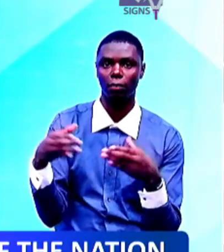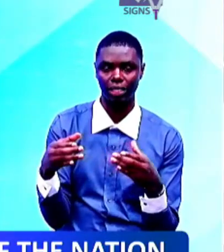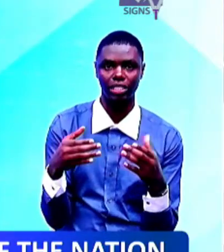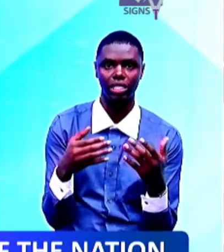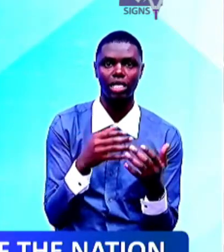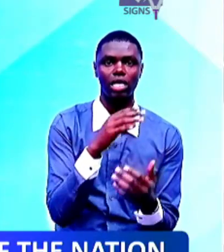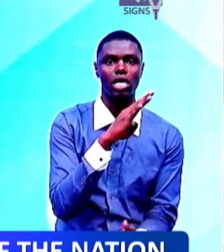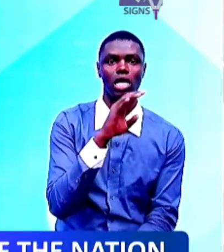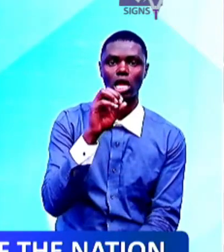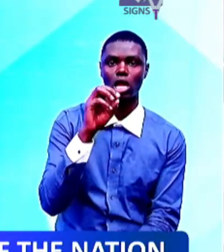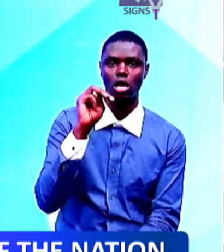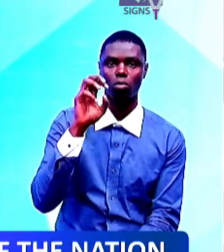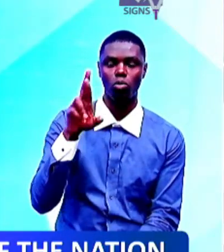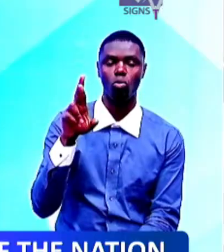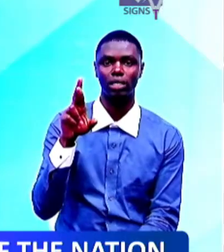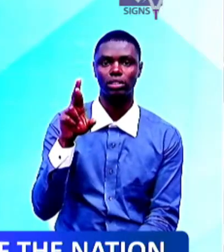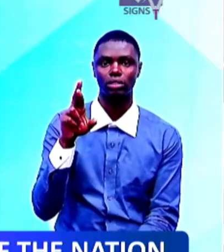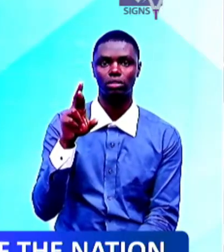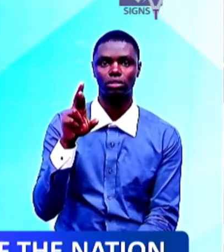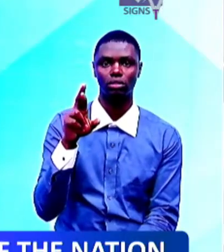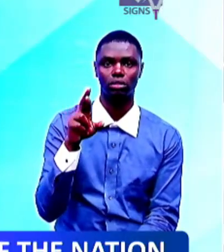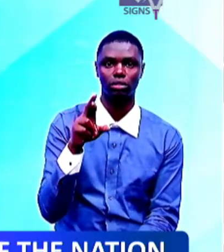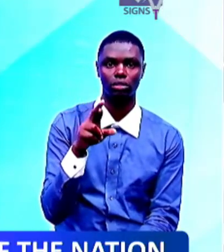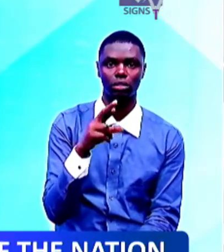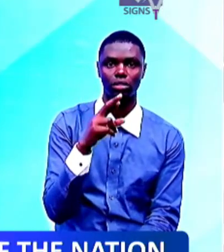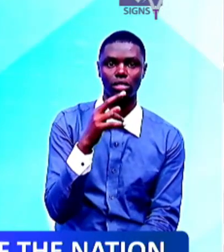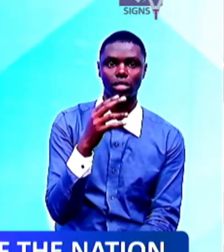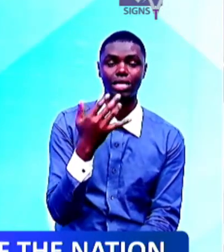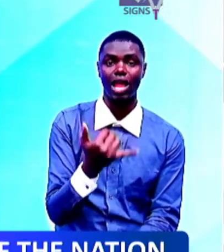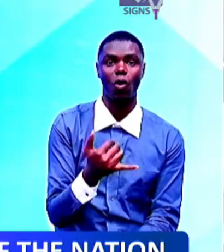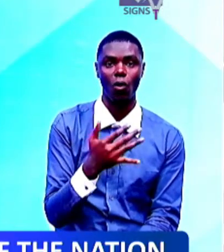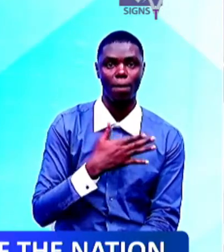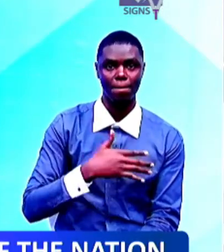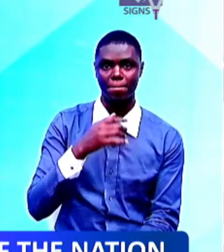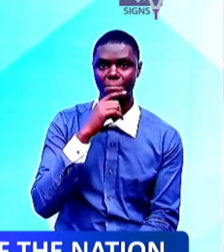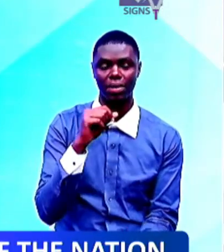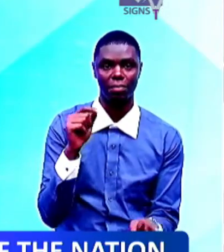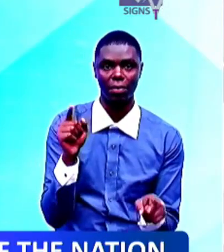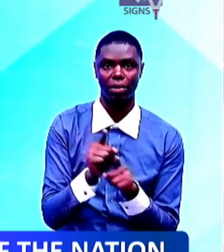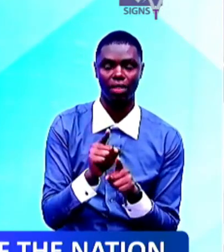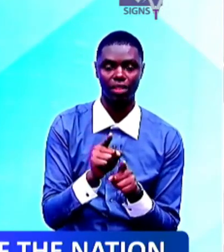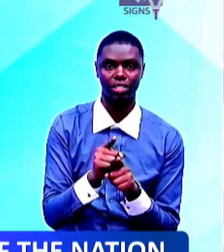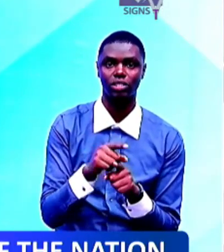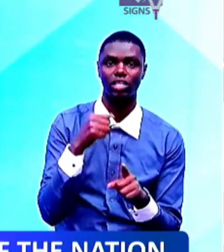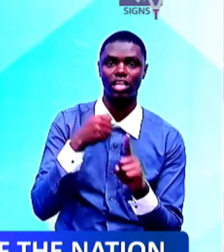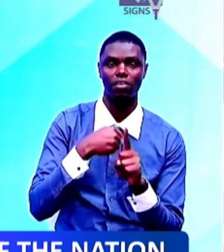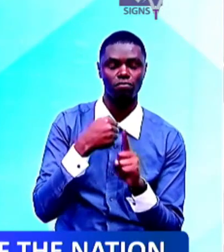your younger siblings are fighting for you. Now my brothers, they have siblings are fighting for me.